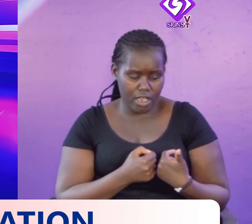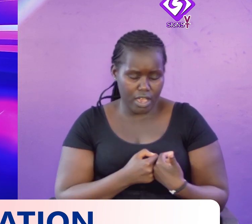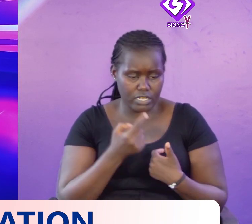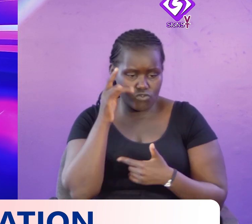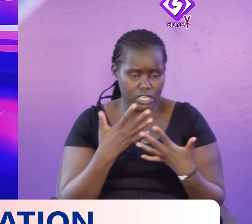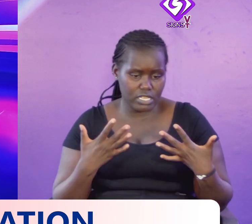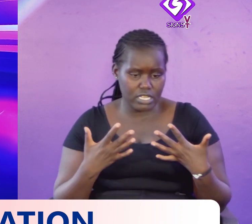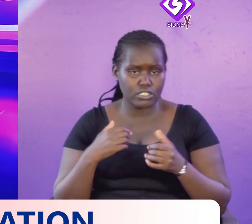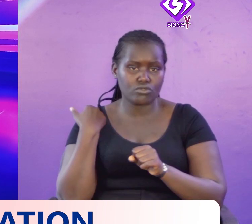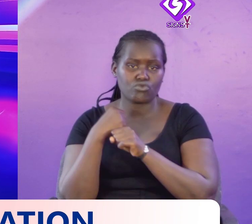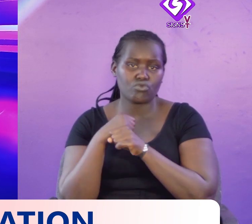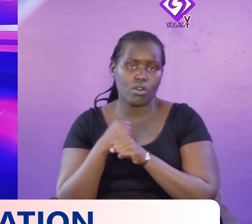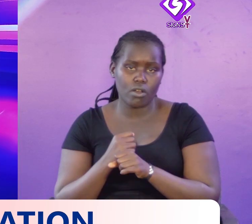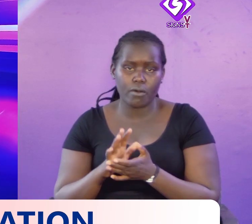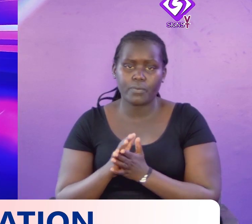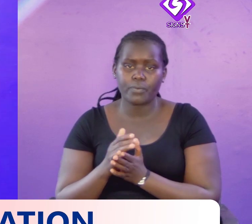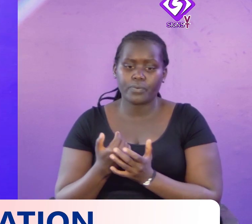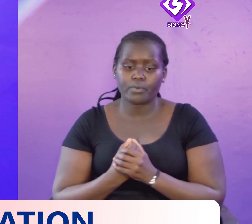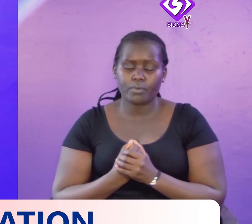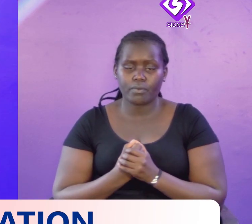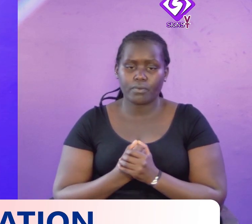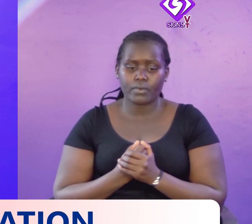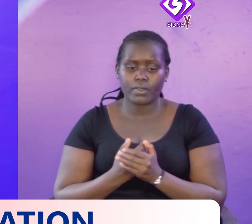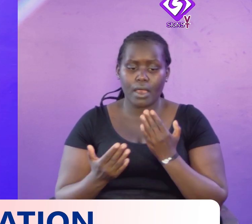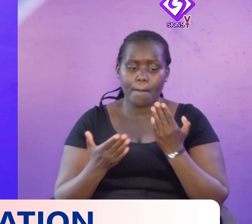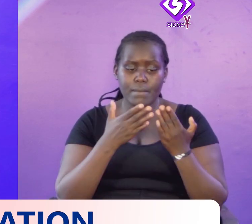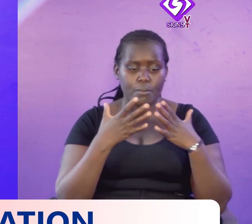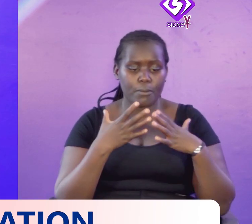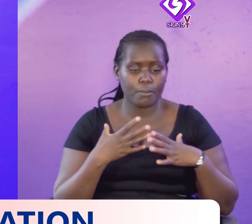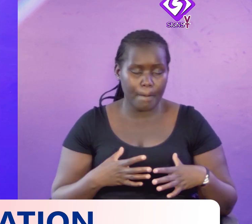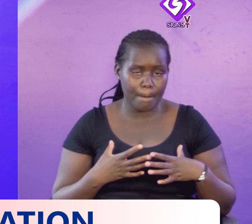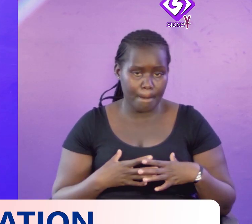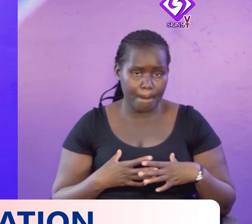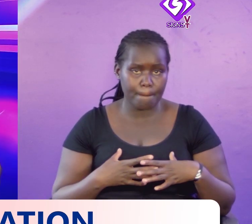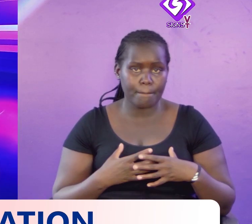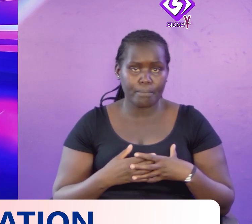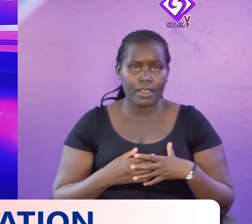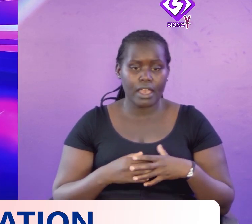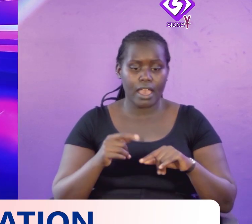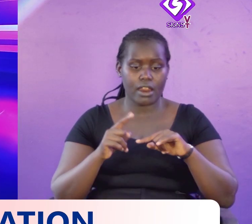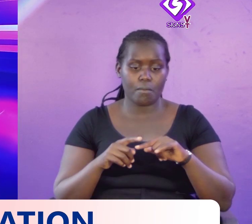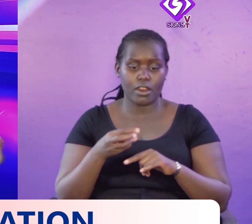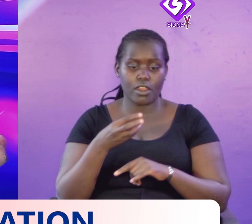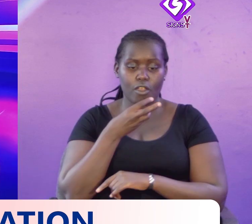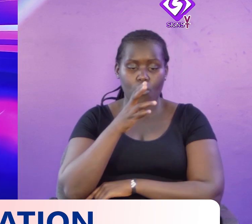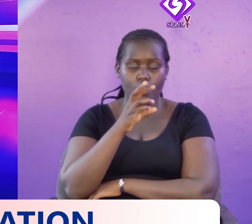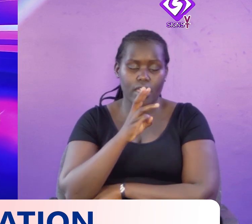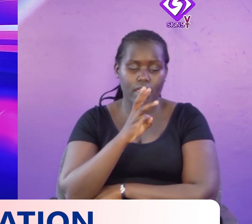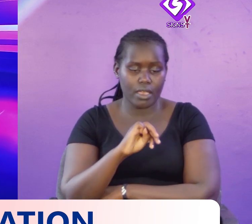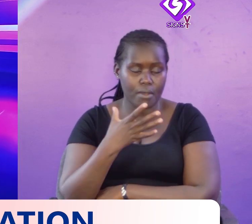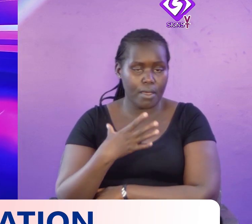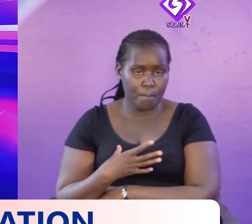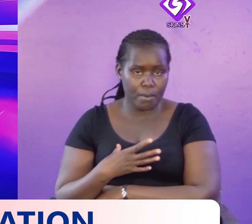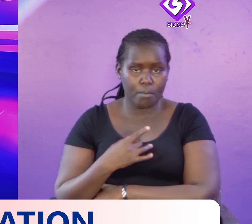work. Let me ask you a question. Could it be that the people that are hanging on him, the people that